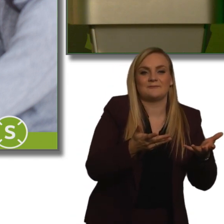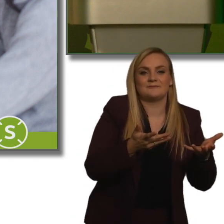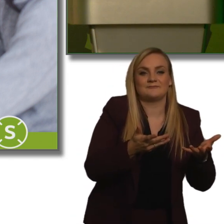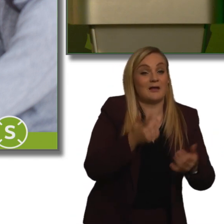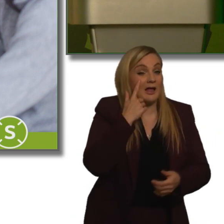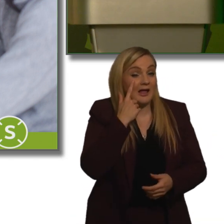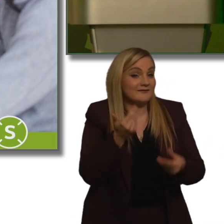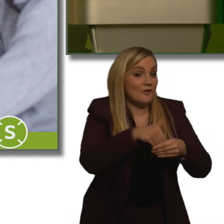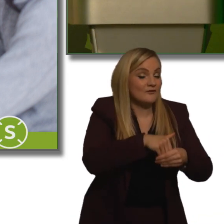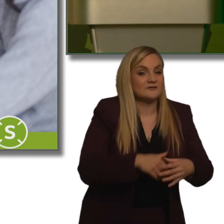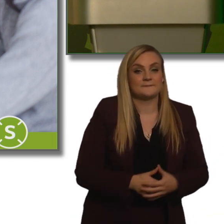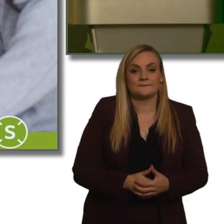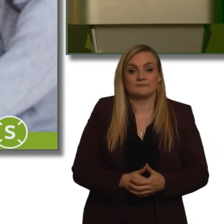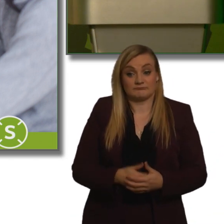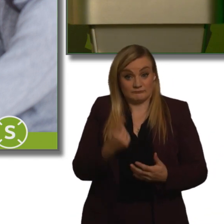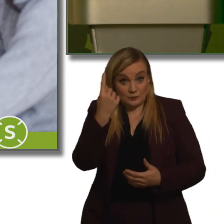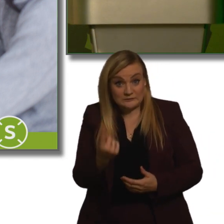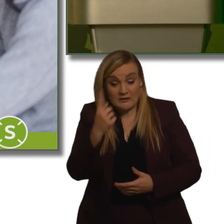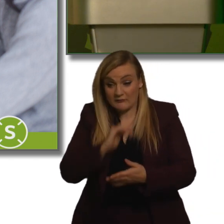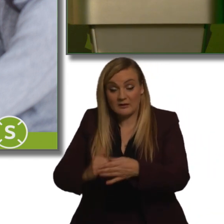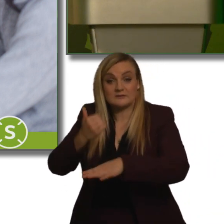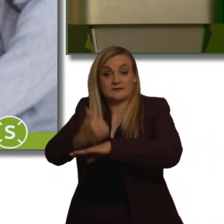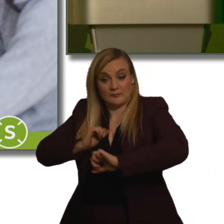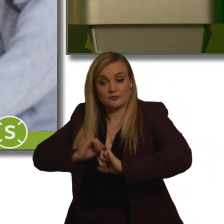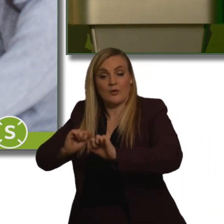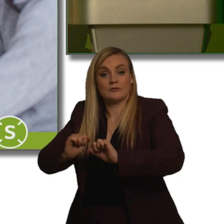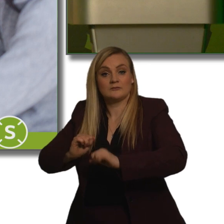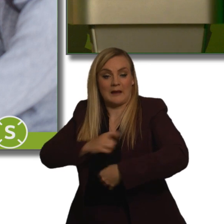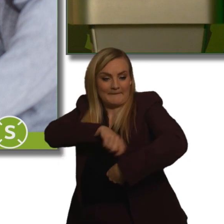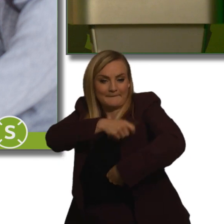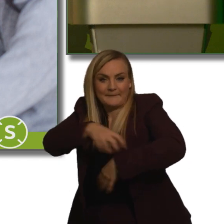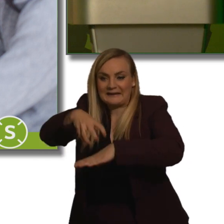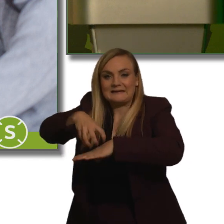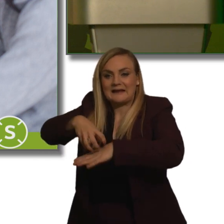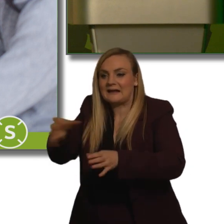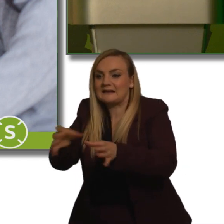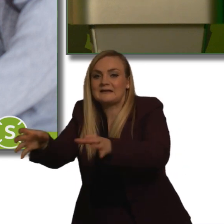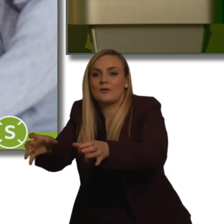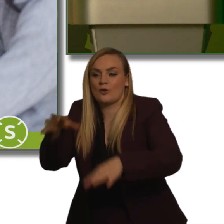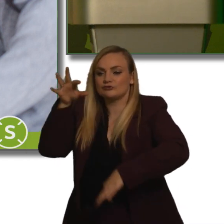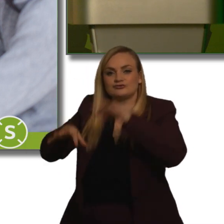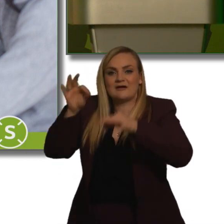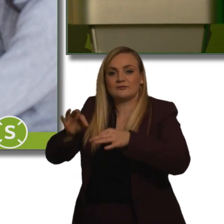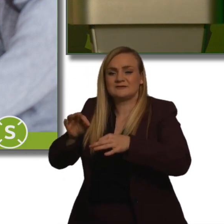consider organising your own fundraising activities like bake sales or raffles, which are relatively easy to put together and fun for